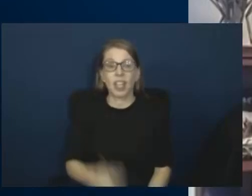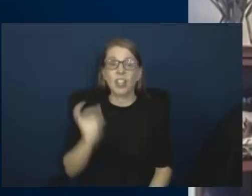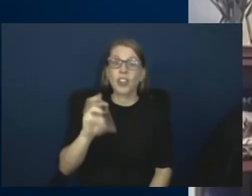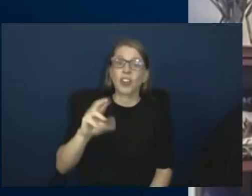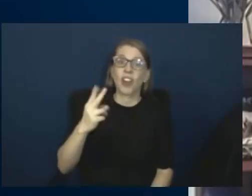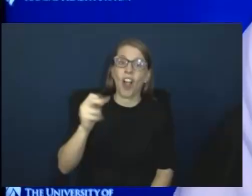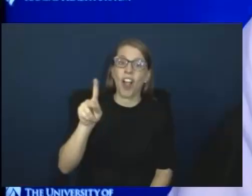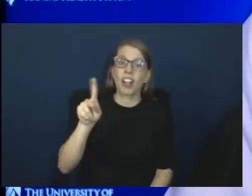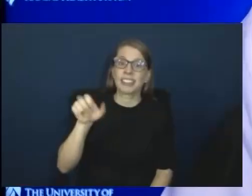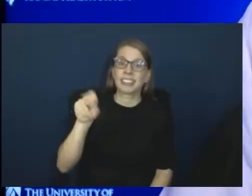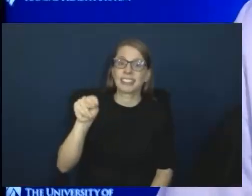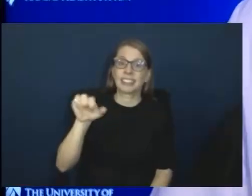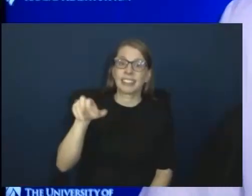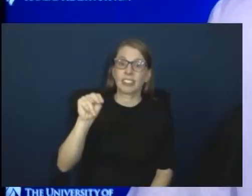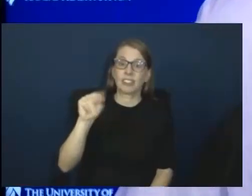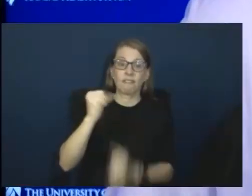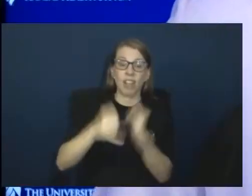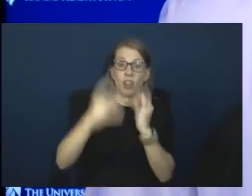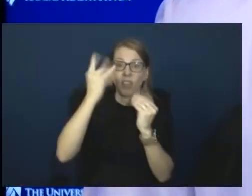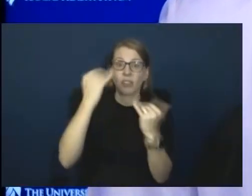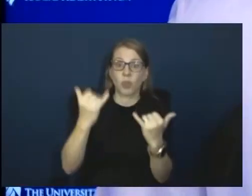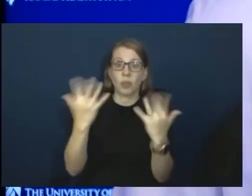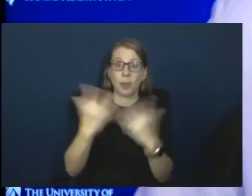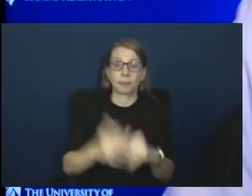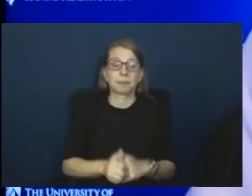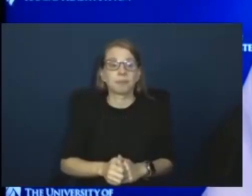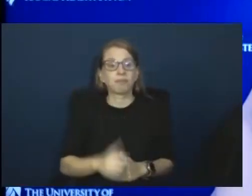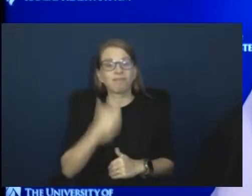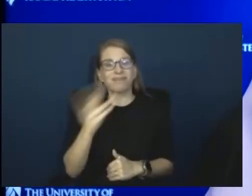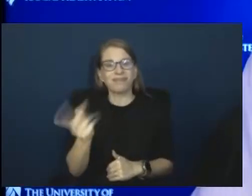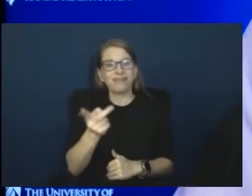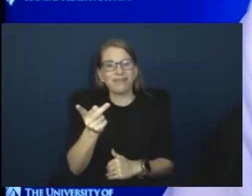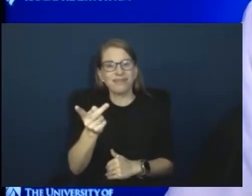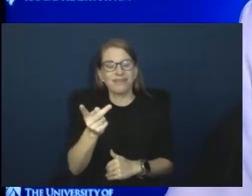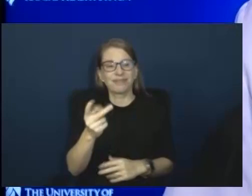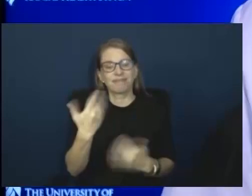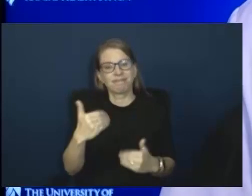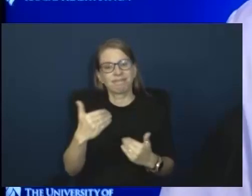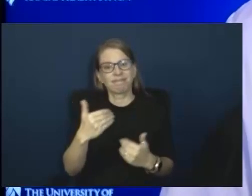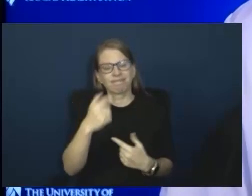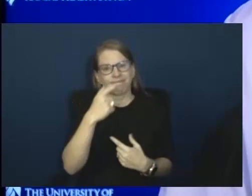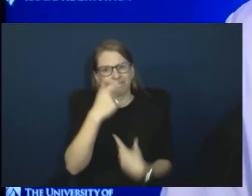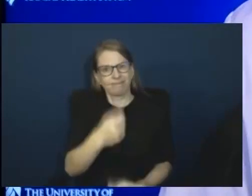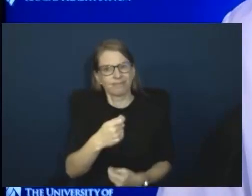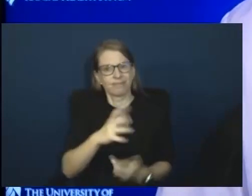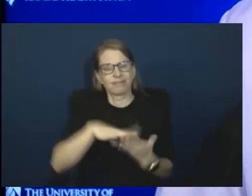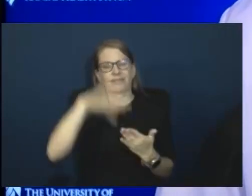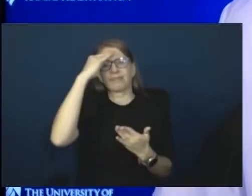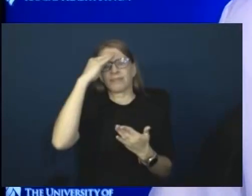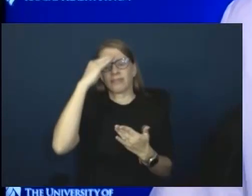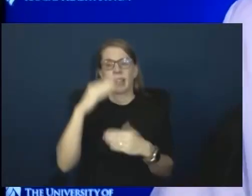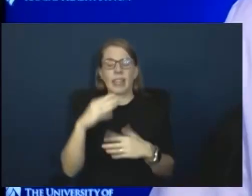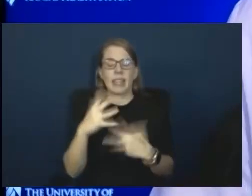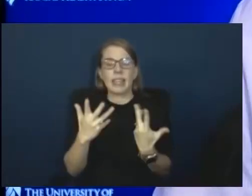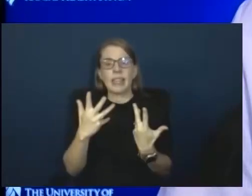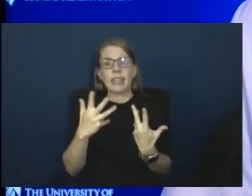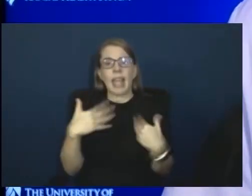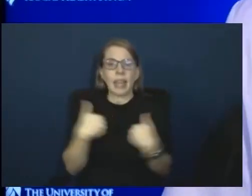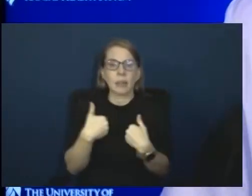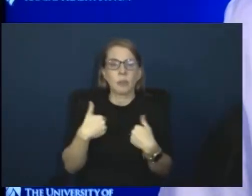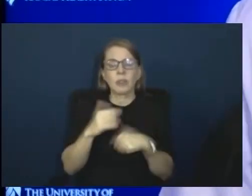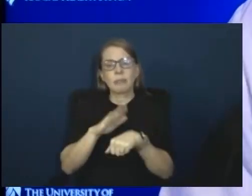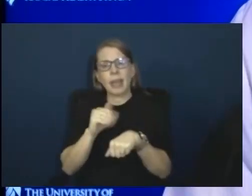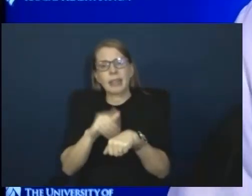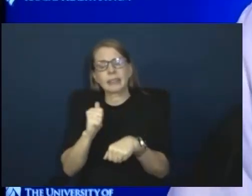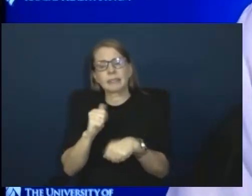thought today? Yeah, I just want to thank our guests. It's been really insightful. We know how important animals and pets are to our families. This is good